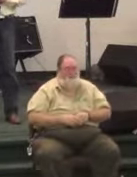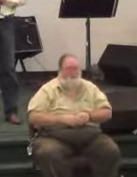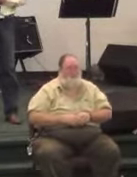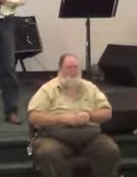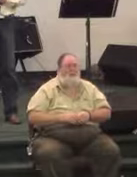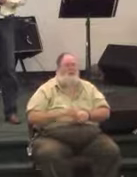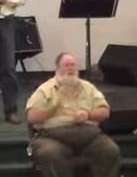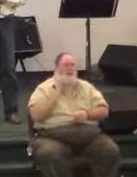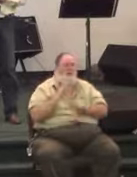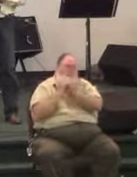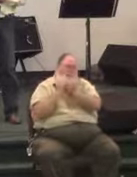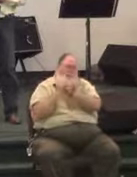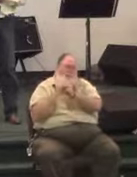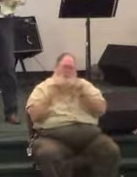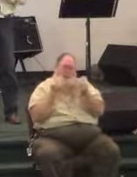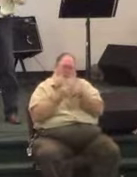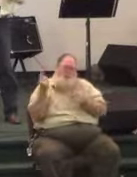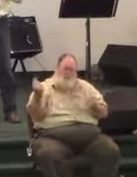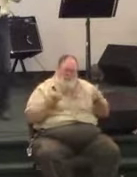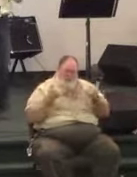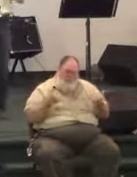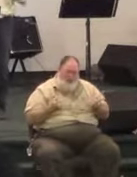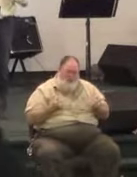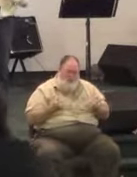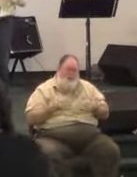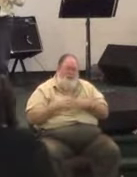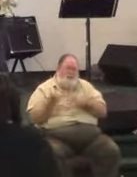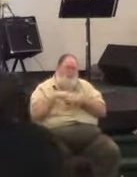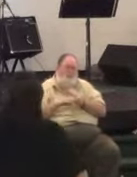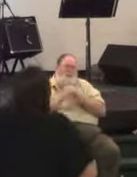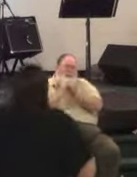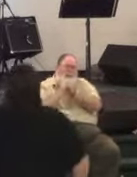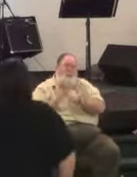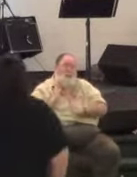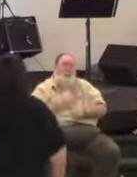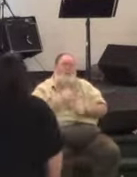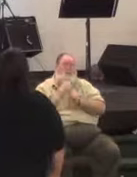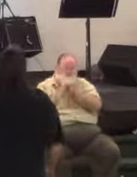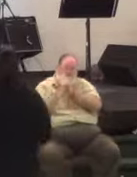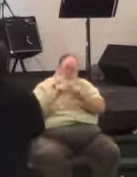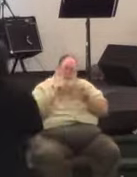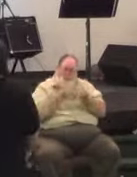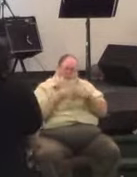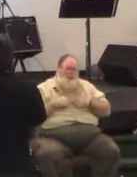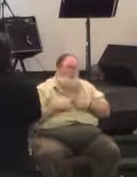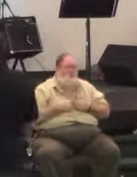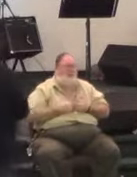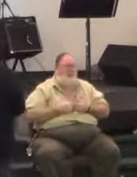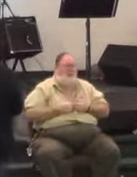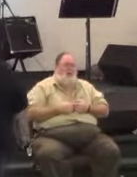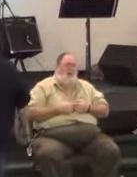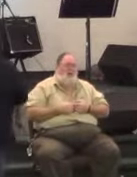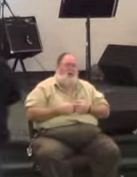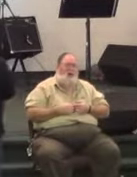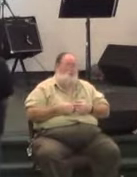into worship. Our worship team has an awesome responsibility. It sets the stage, the